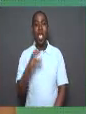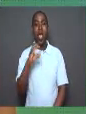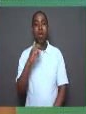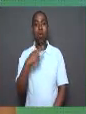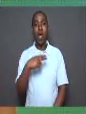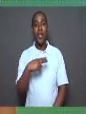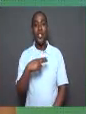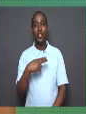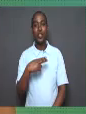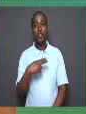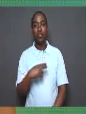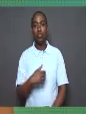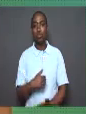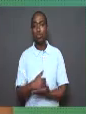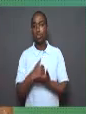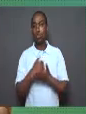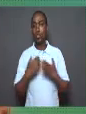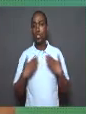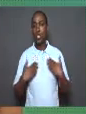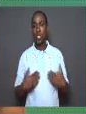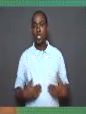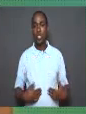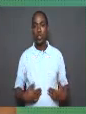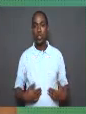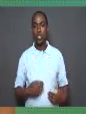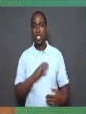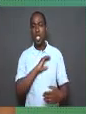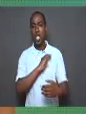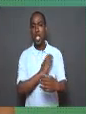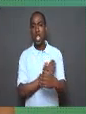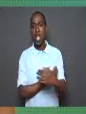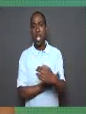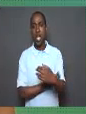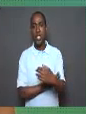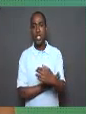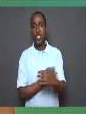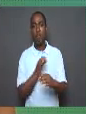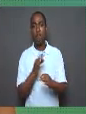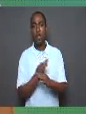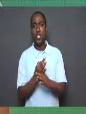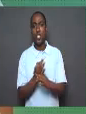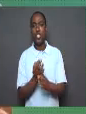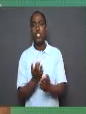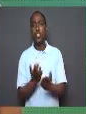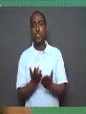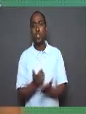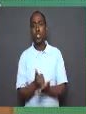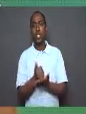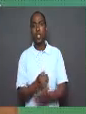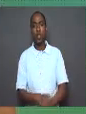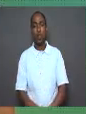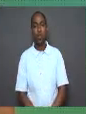Carbohydrates provide the body with the energy it needs to function.